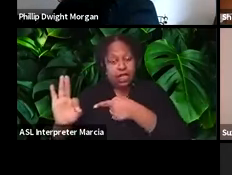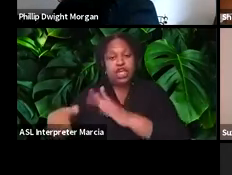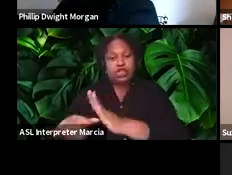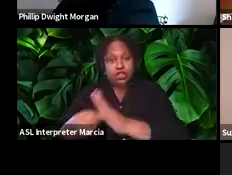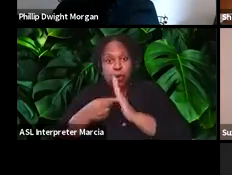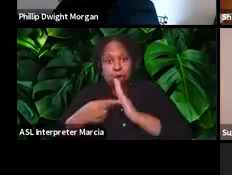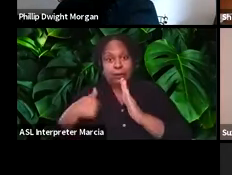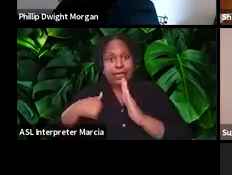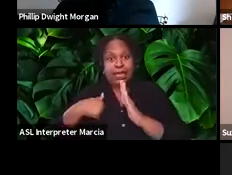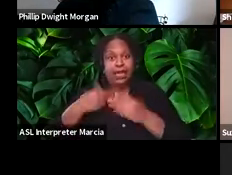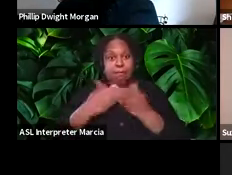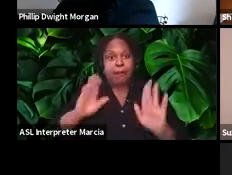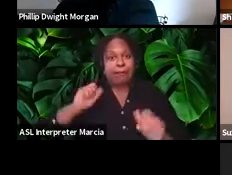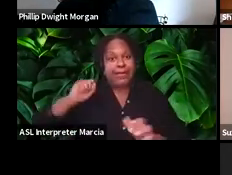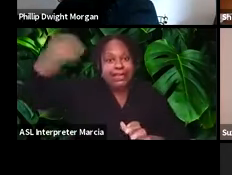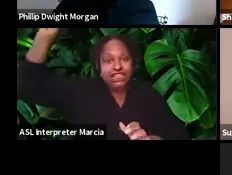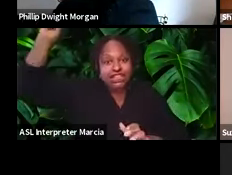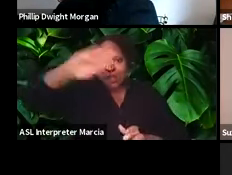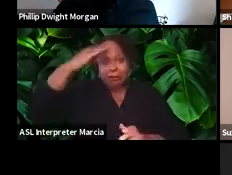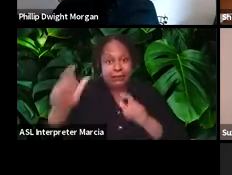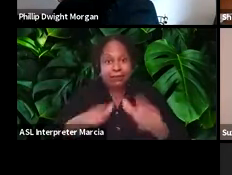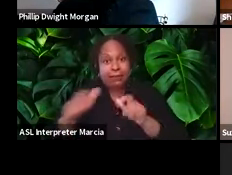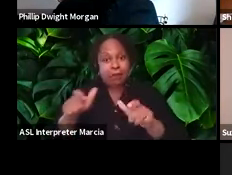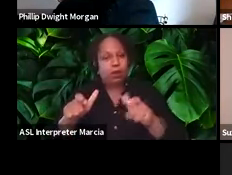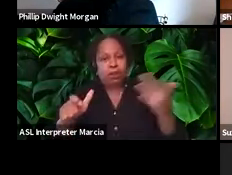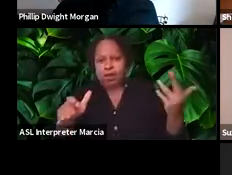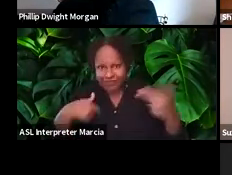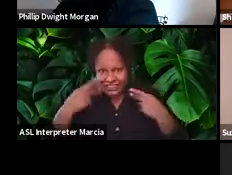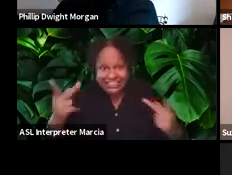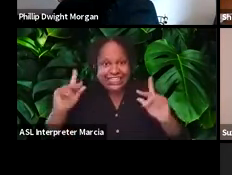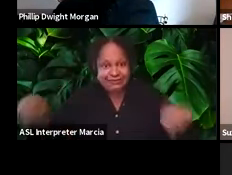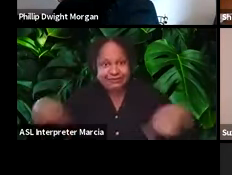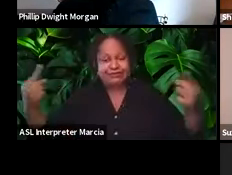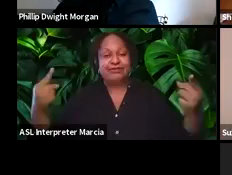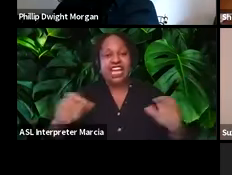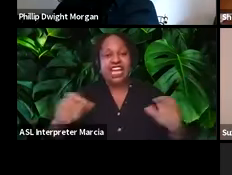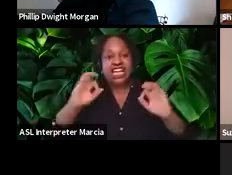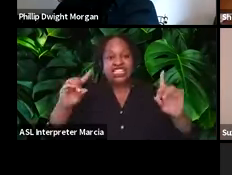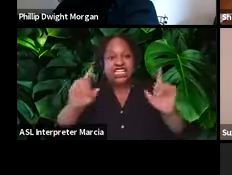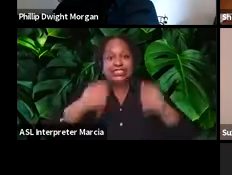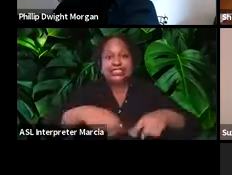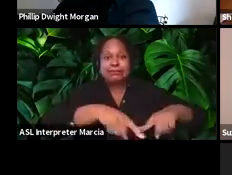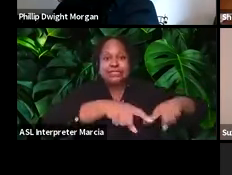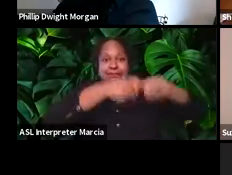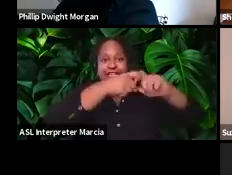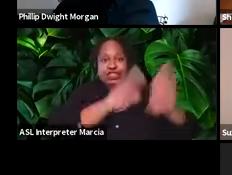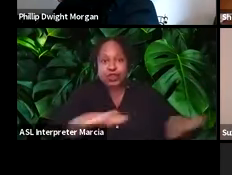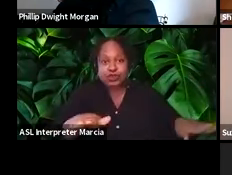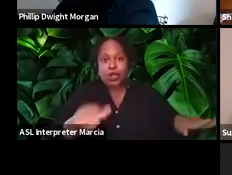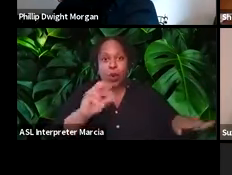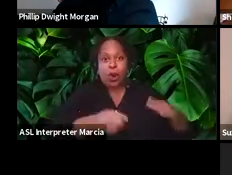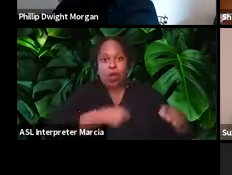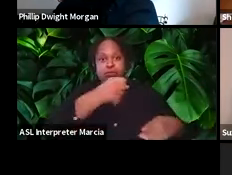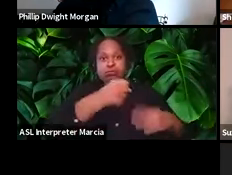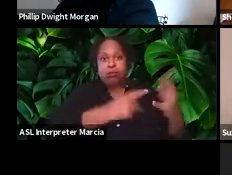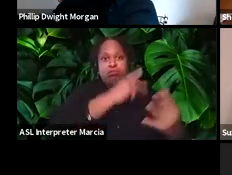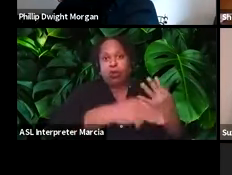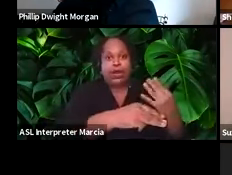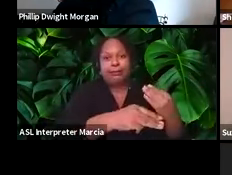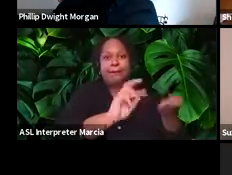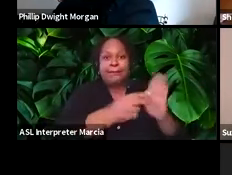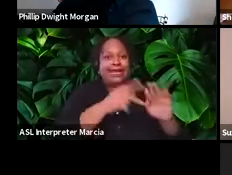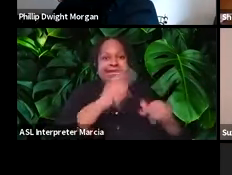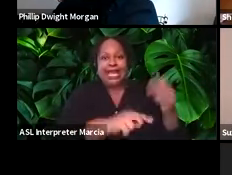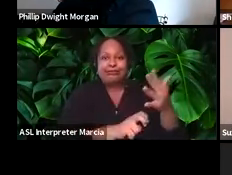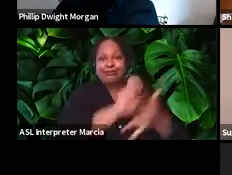Black people looks like. We see it every day in our education system when they're suspending our children, or they're putting them into programs that won't get them a